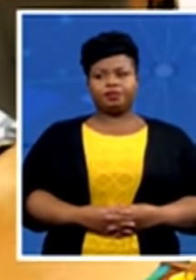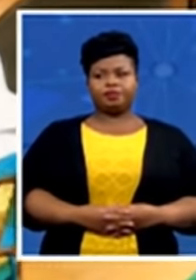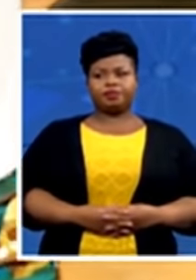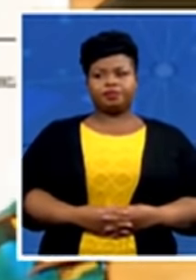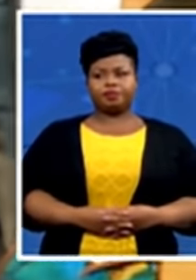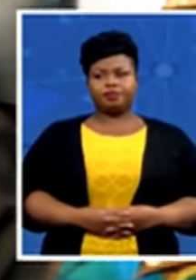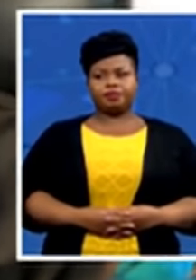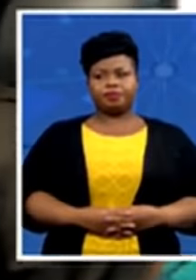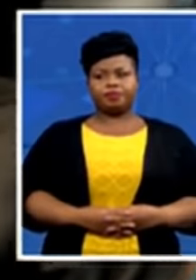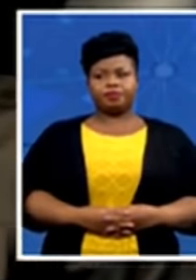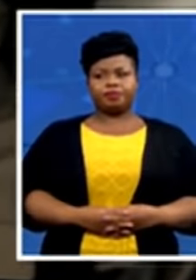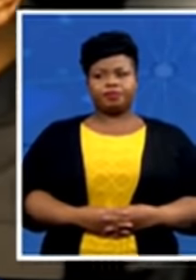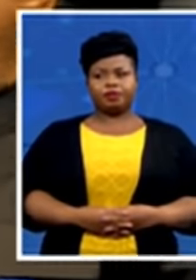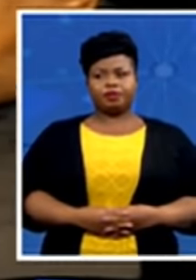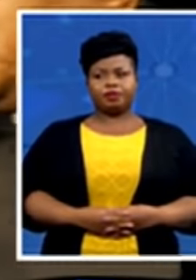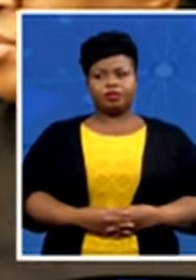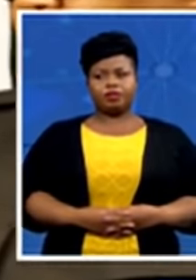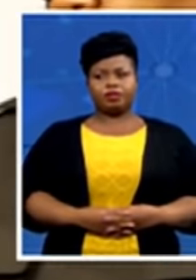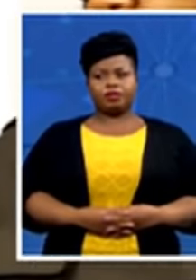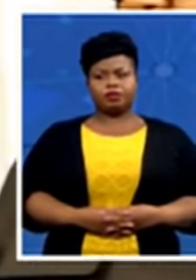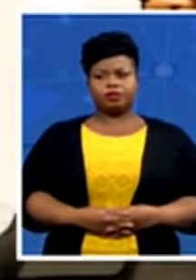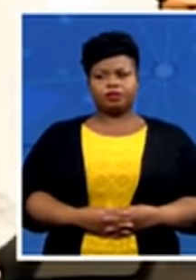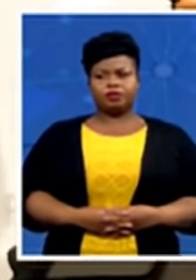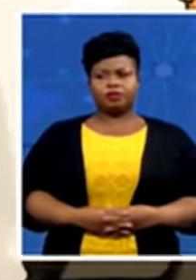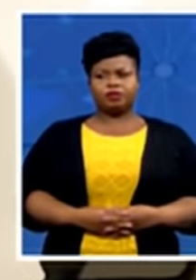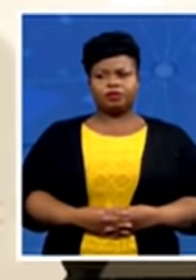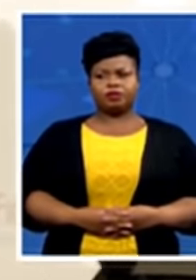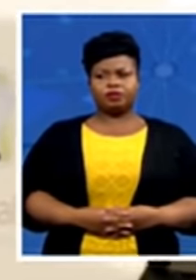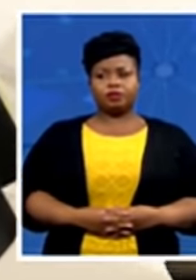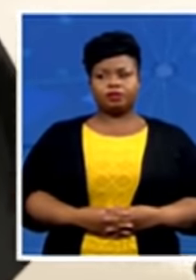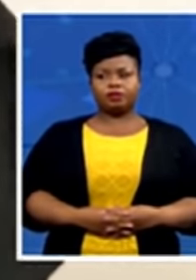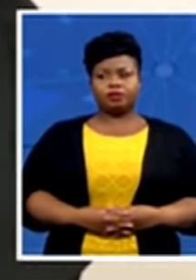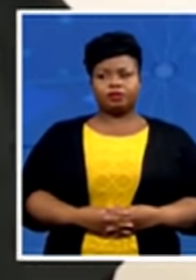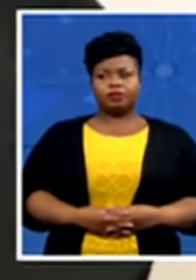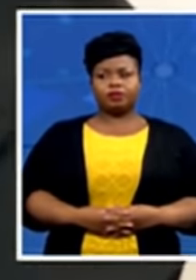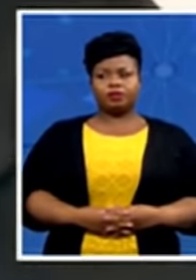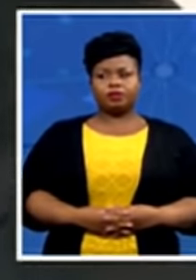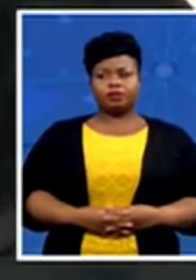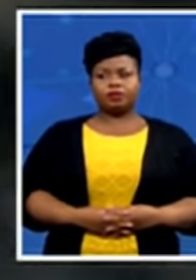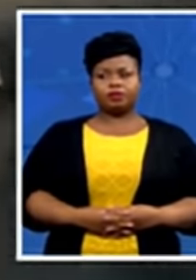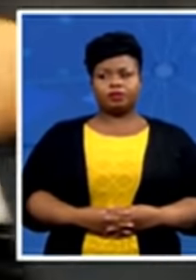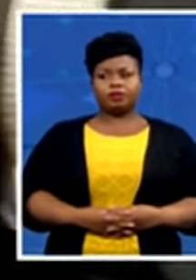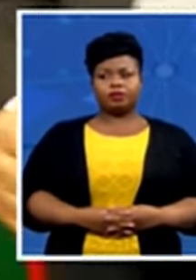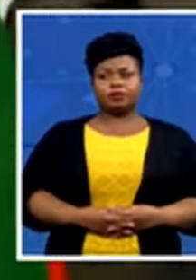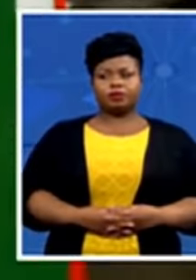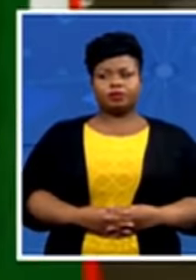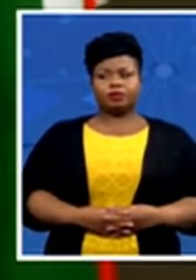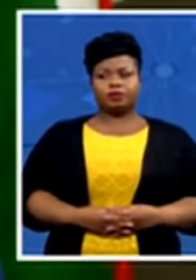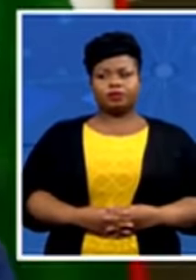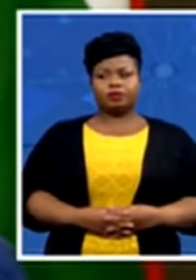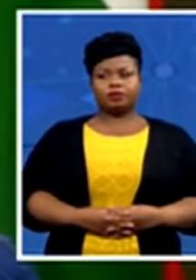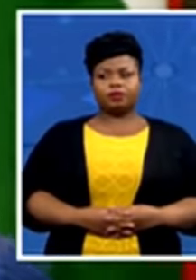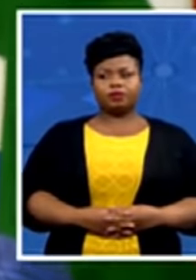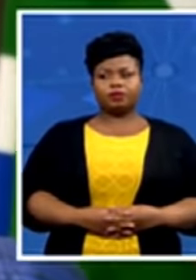fired? Are there people that have been arrested? Yes. Given that you are aware of this issue, what has been done in the past? Now that you know it, what has been